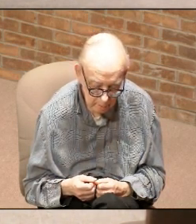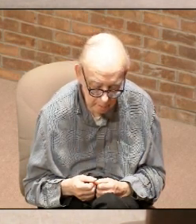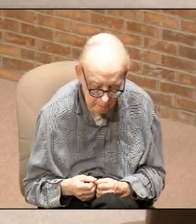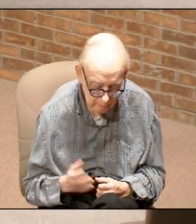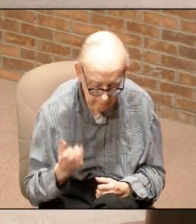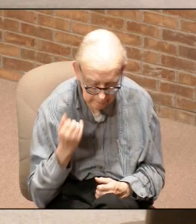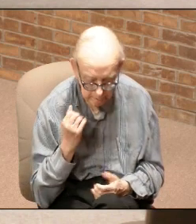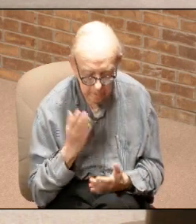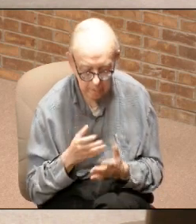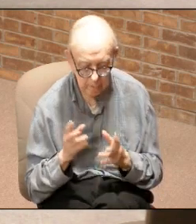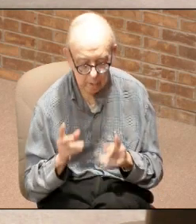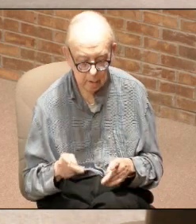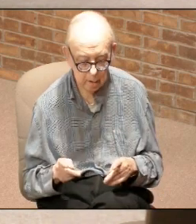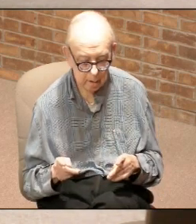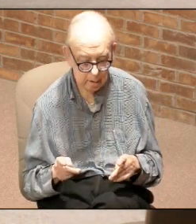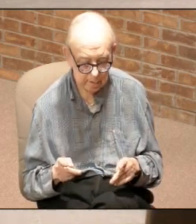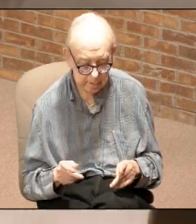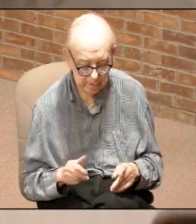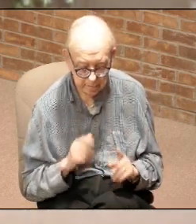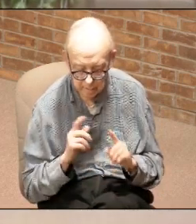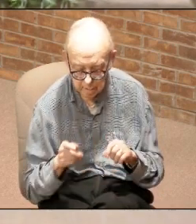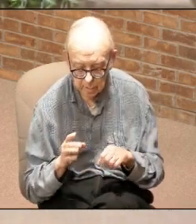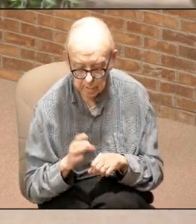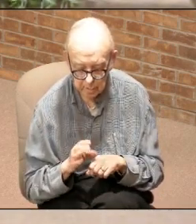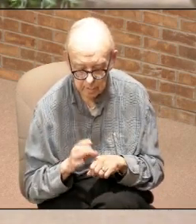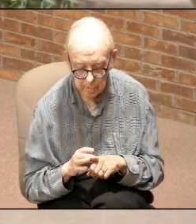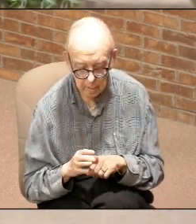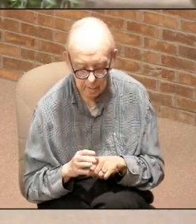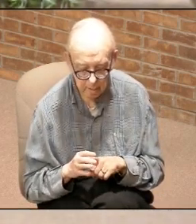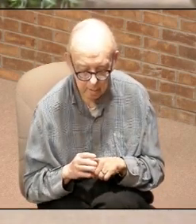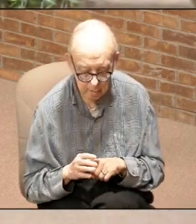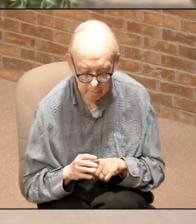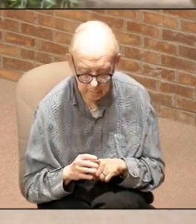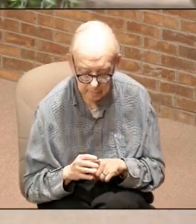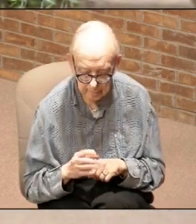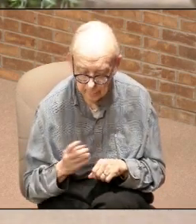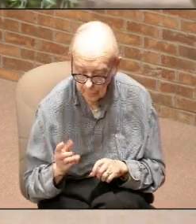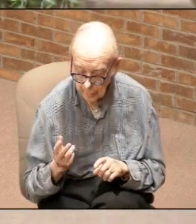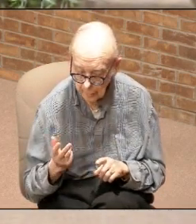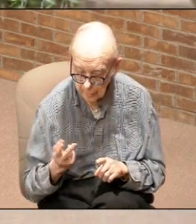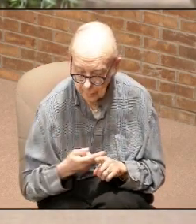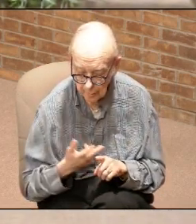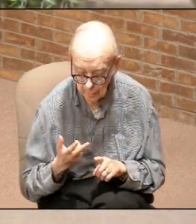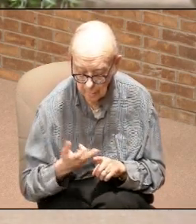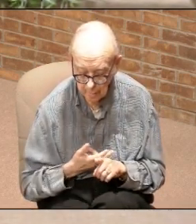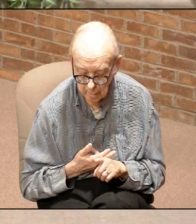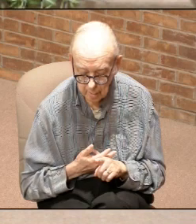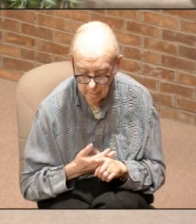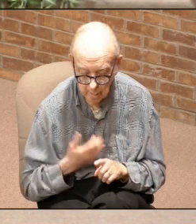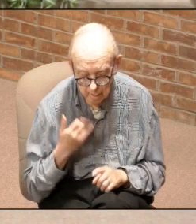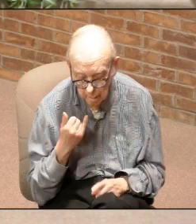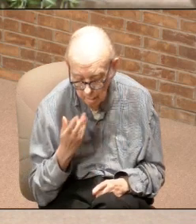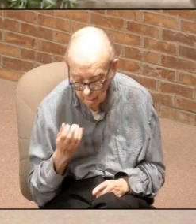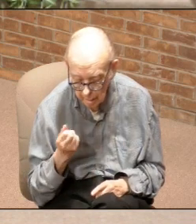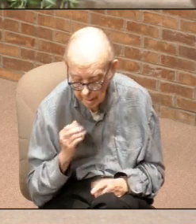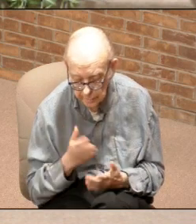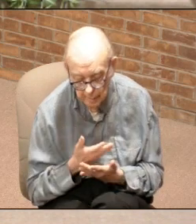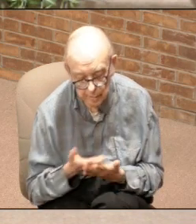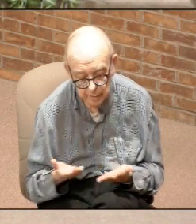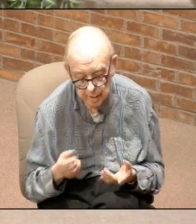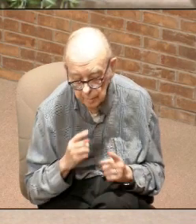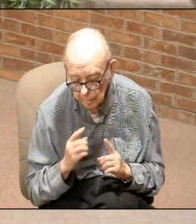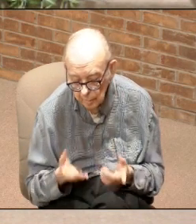if you know somebody that hasn't been in church for two three months call them up and ask them how's things going